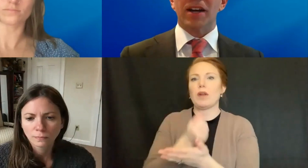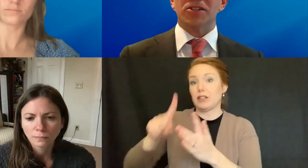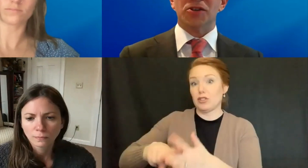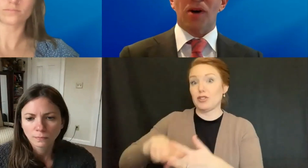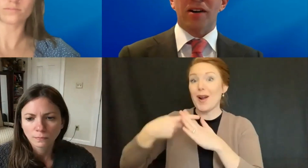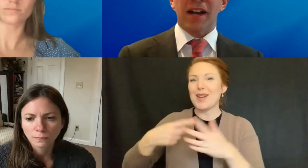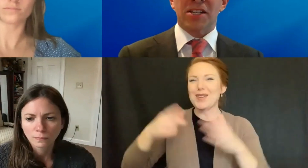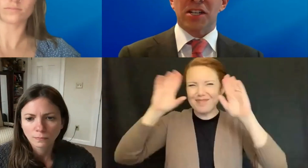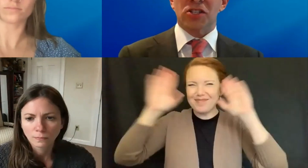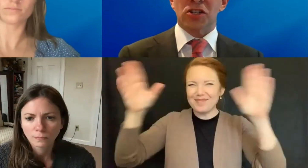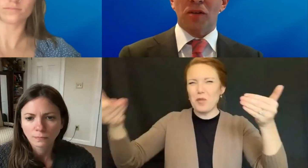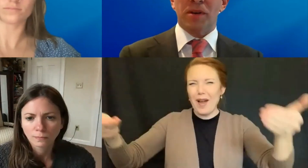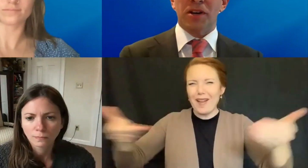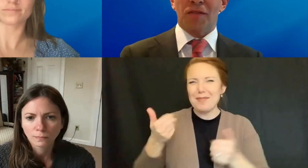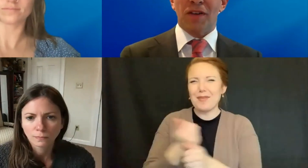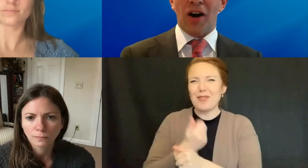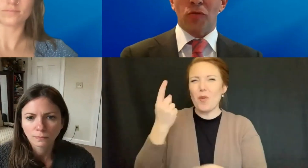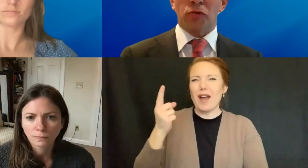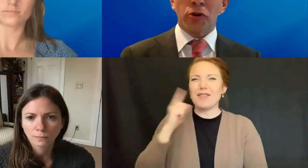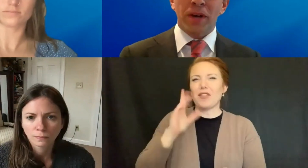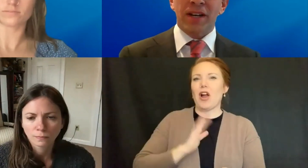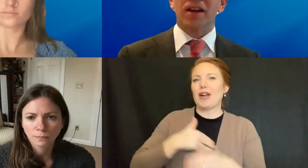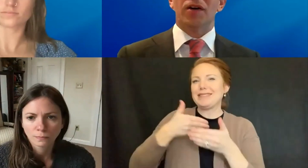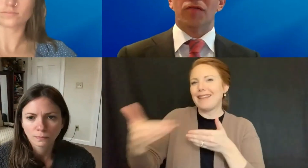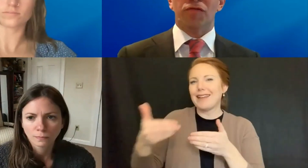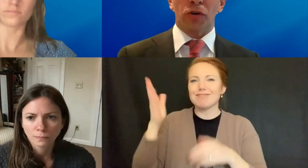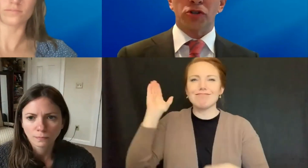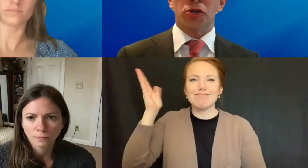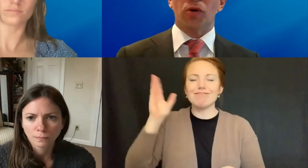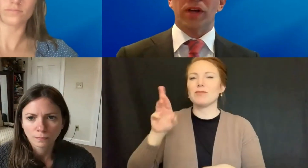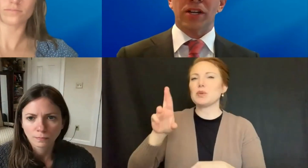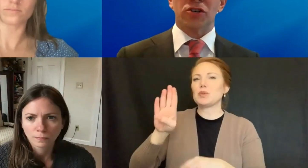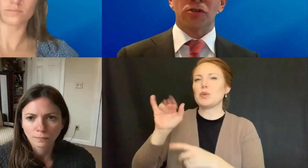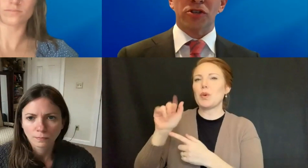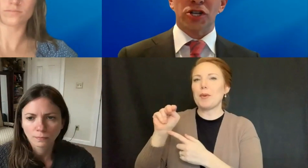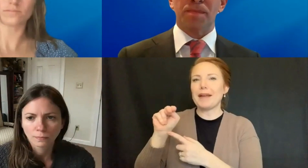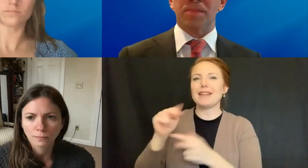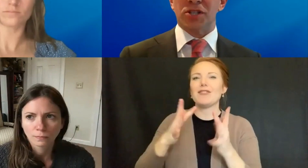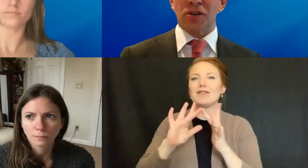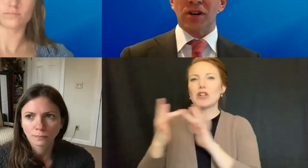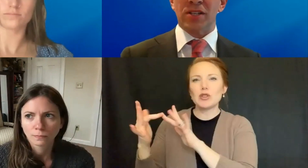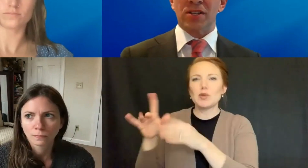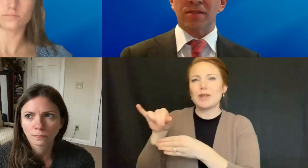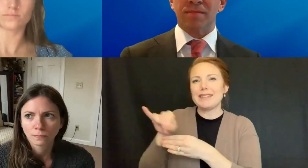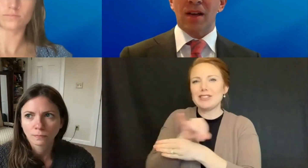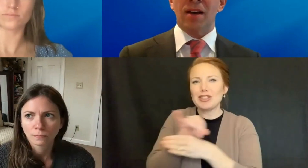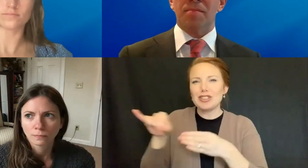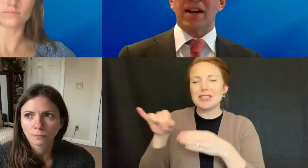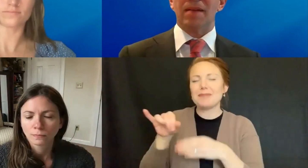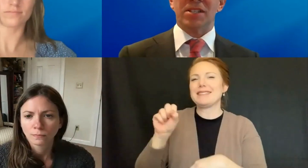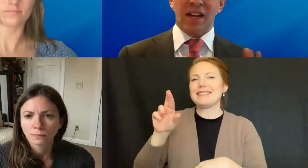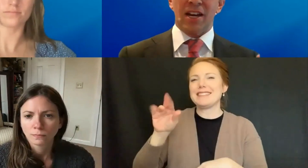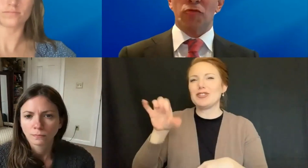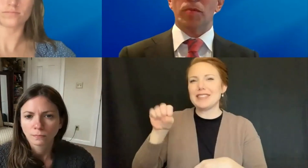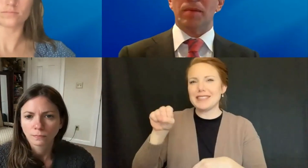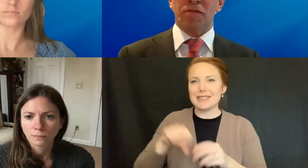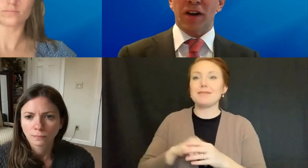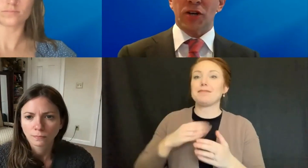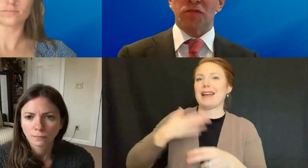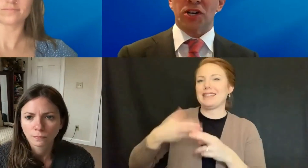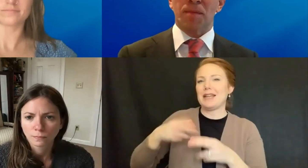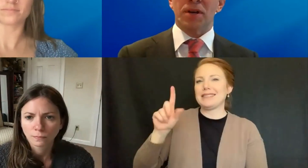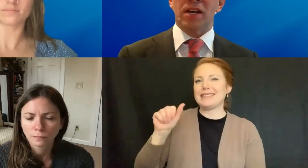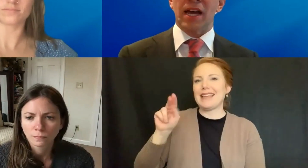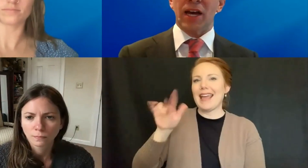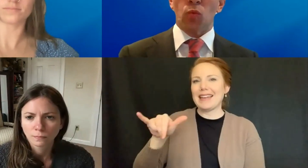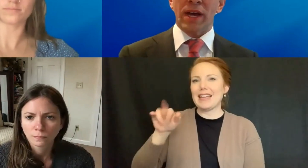Welcome everybody to our next installment of our Rubin virtual internship series. My name is Danny Rubin. I'm the